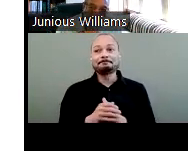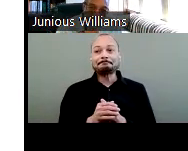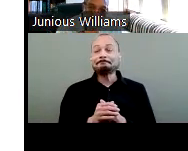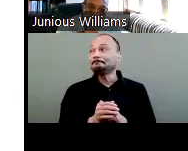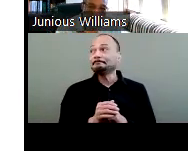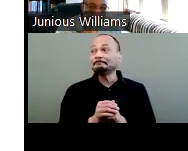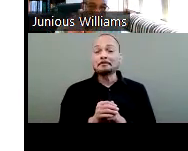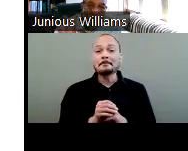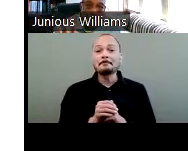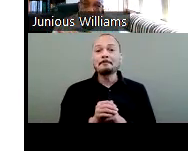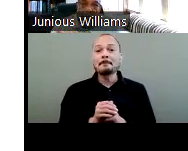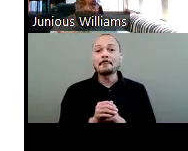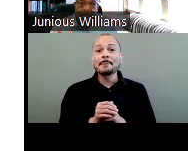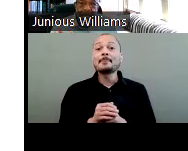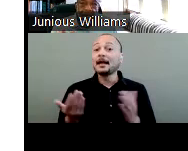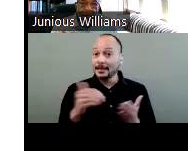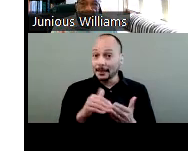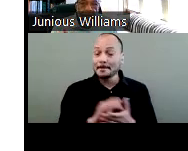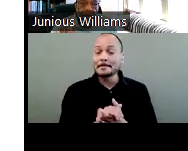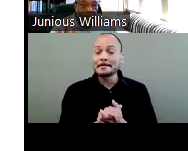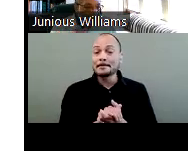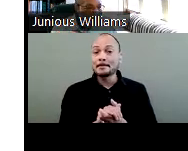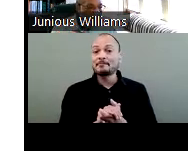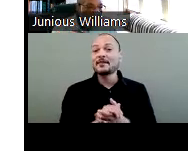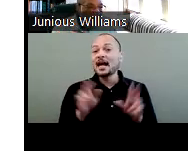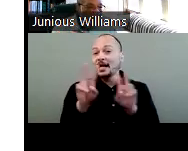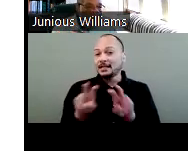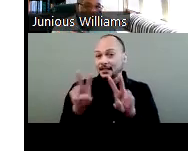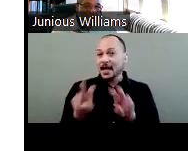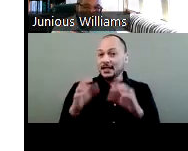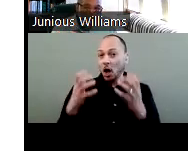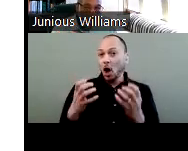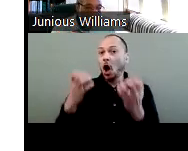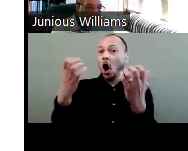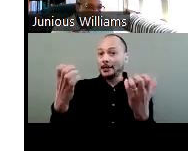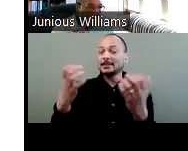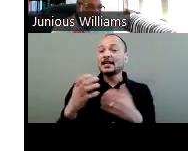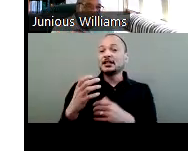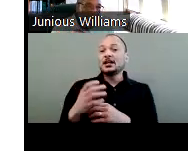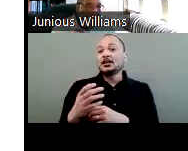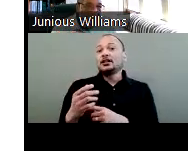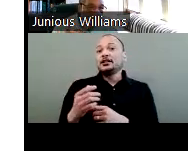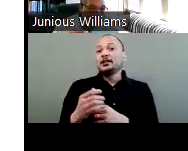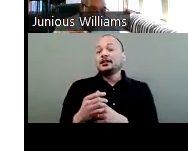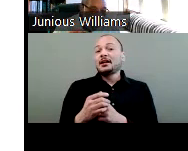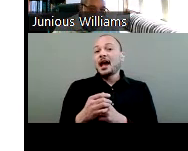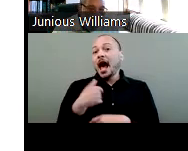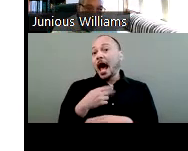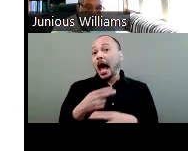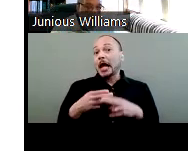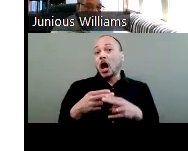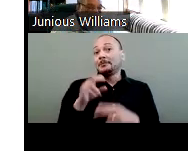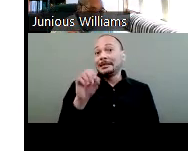please. Okay, and again, assessing audiences is going back, and again, I call them